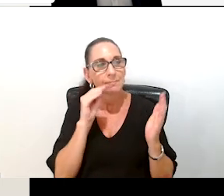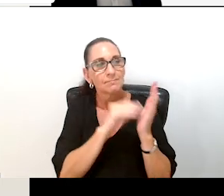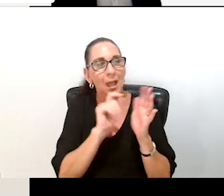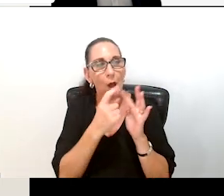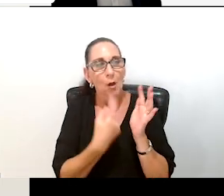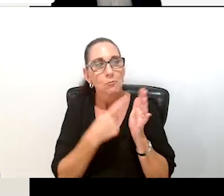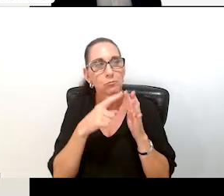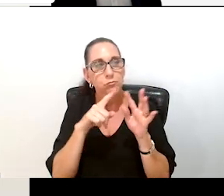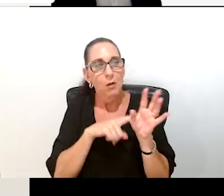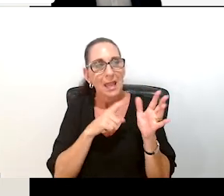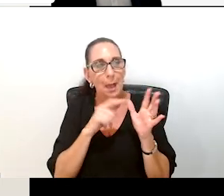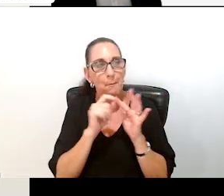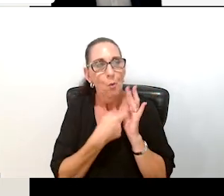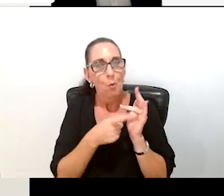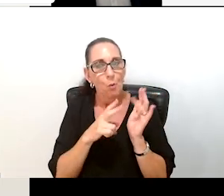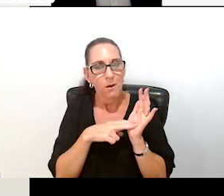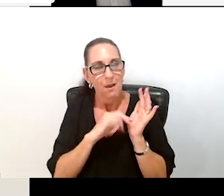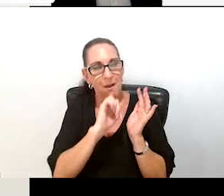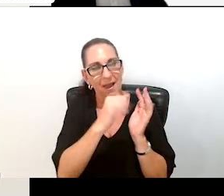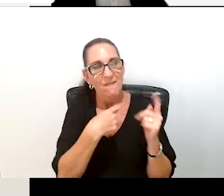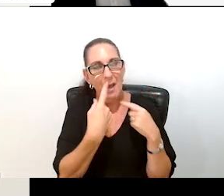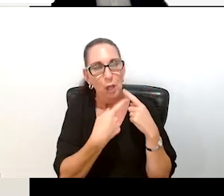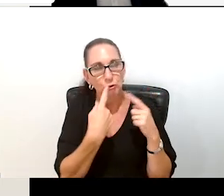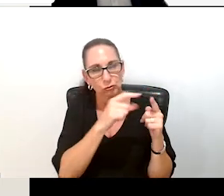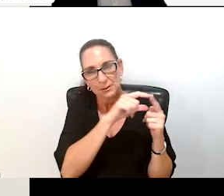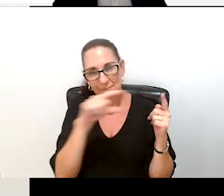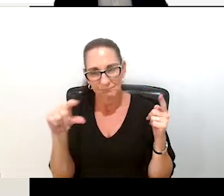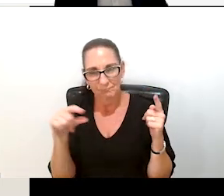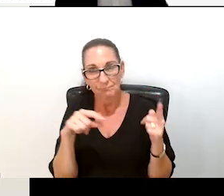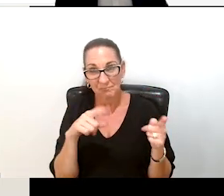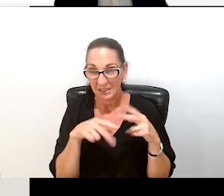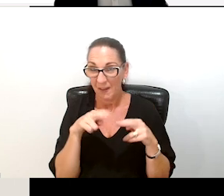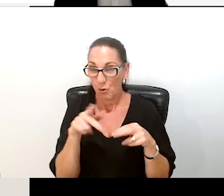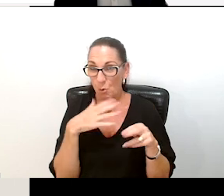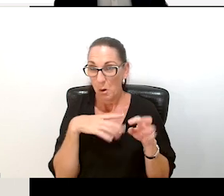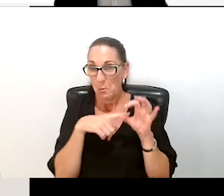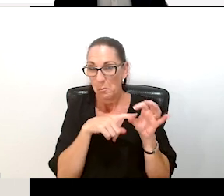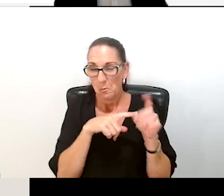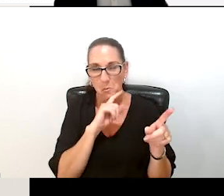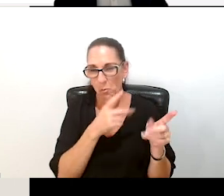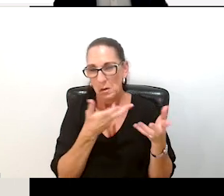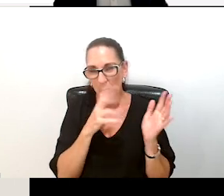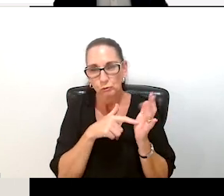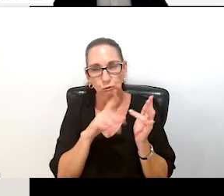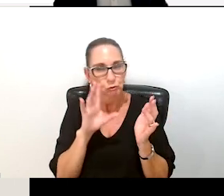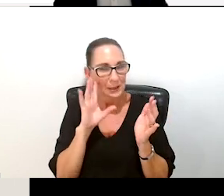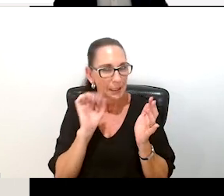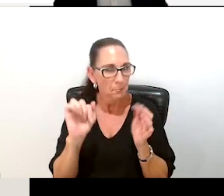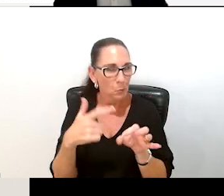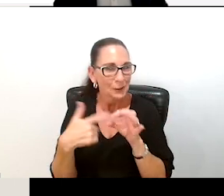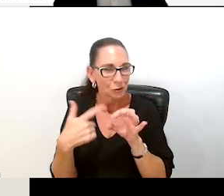details here in this slide. And if you'd like to ask some questions for her, she'd be more than willing to hear about